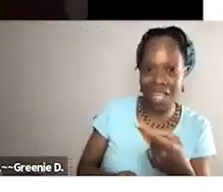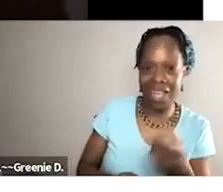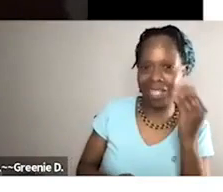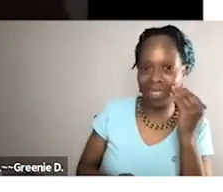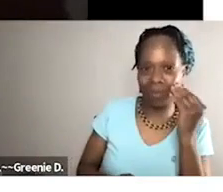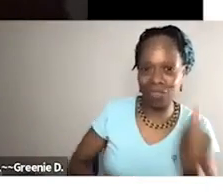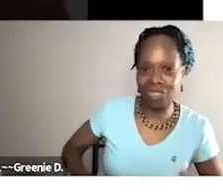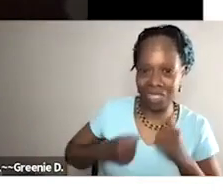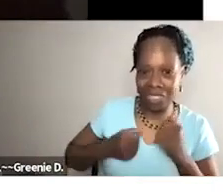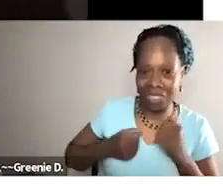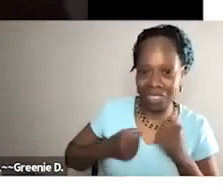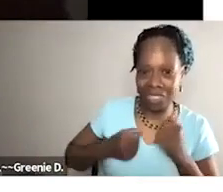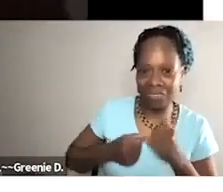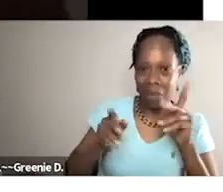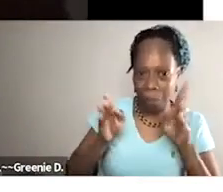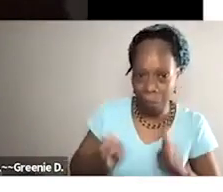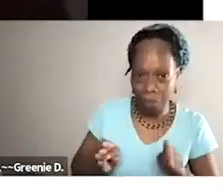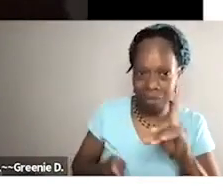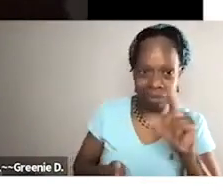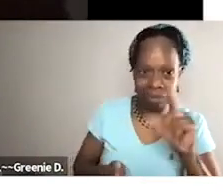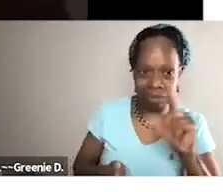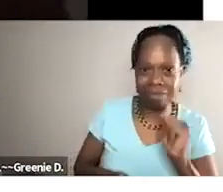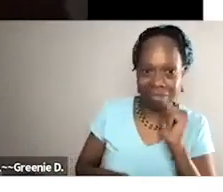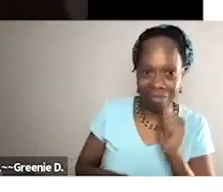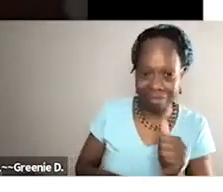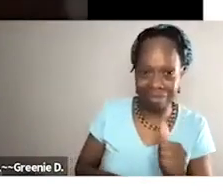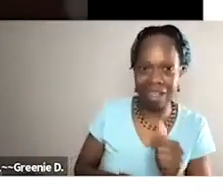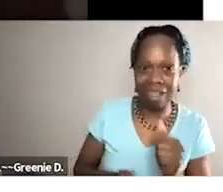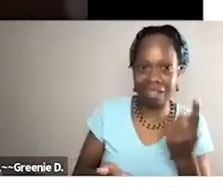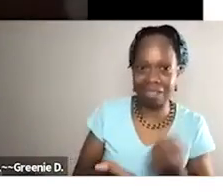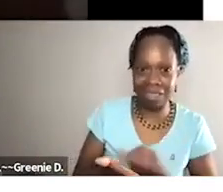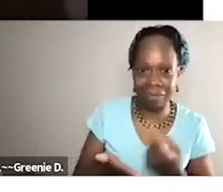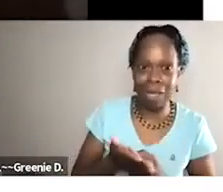as a disabled person in the world is not at times exceedingly frustrating,